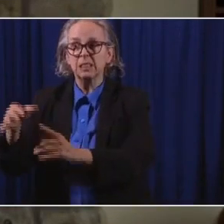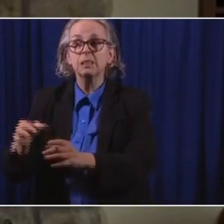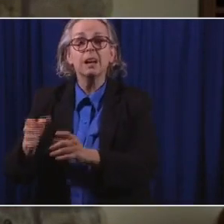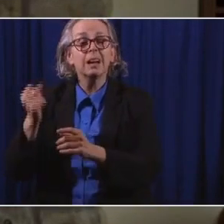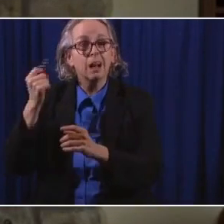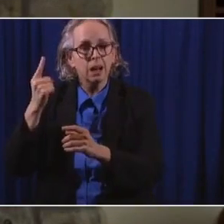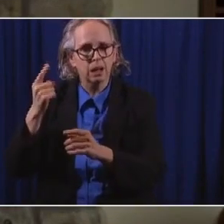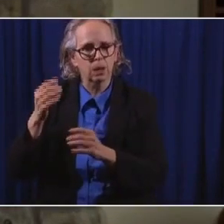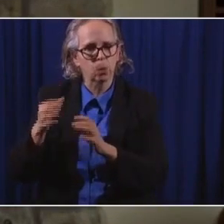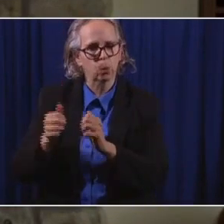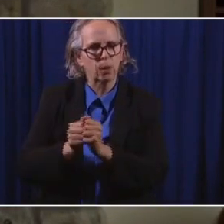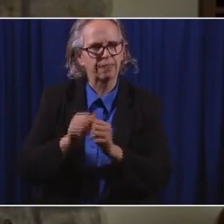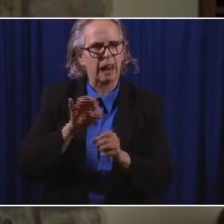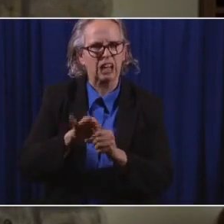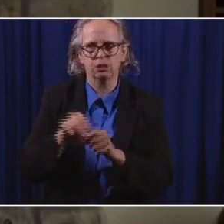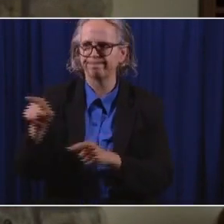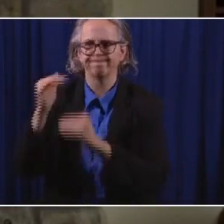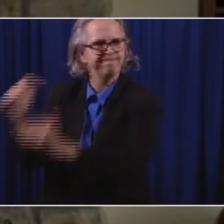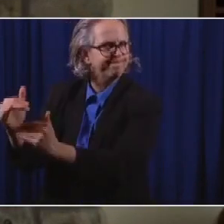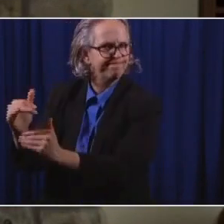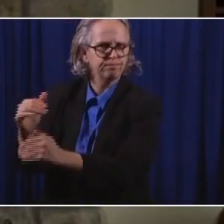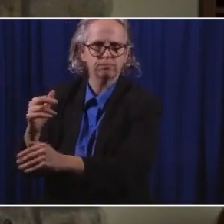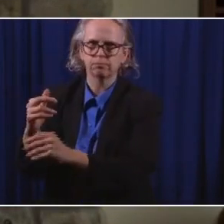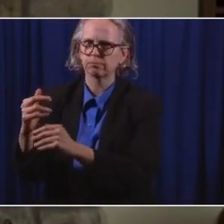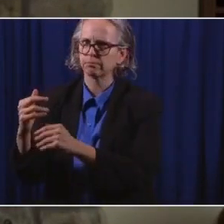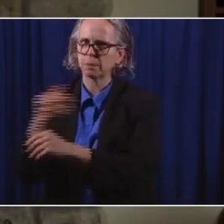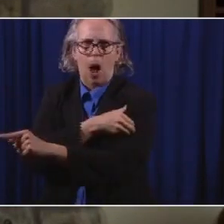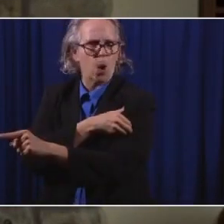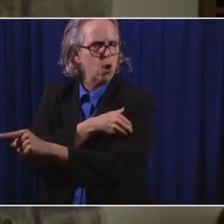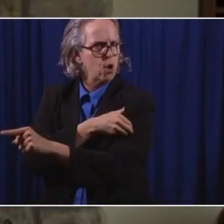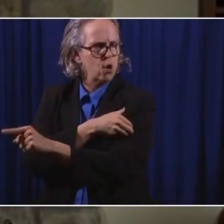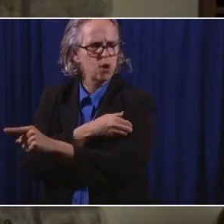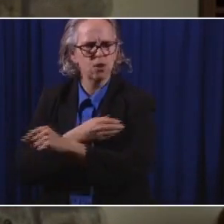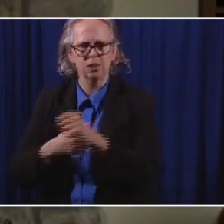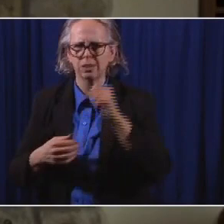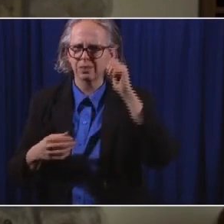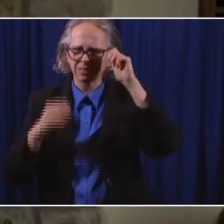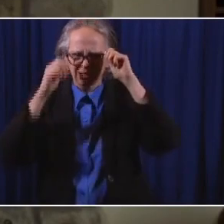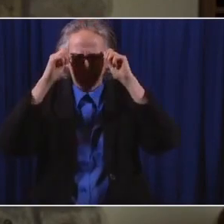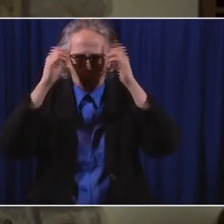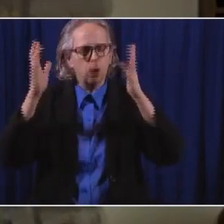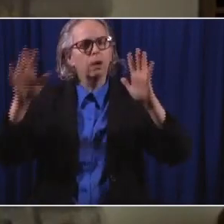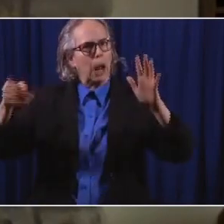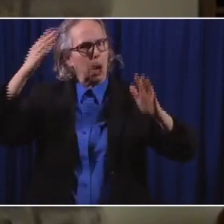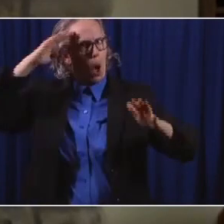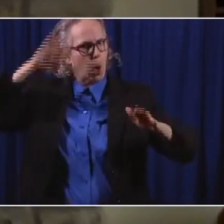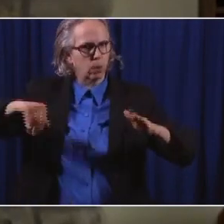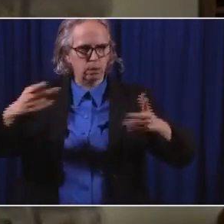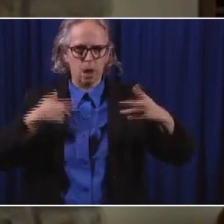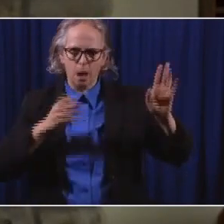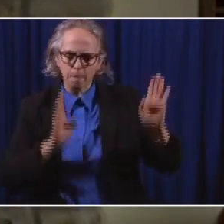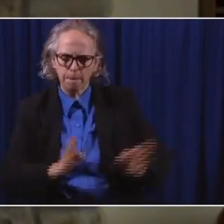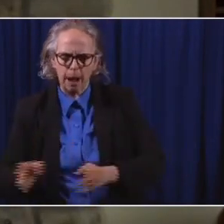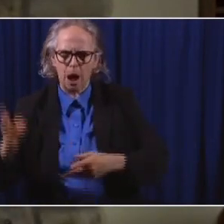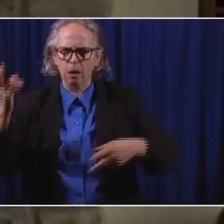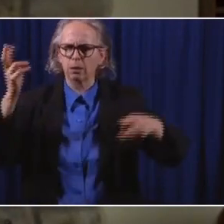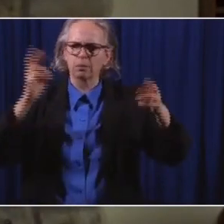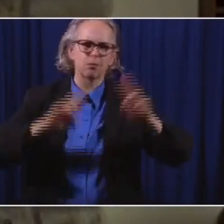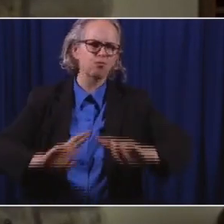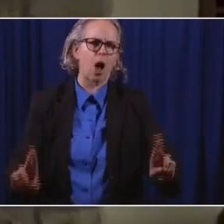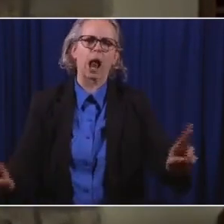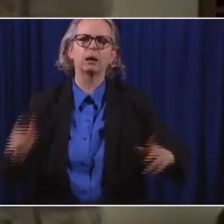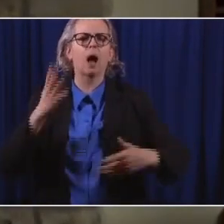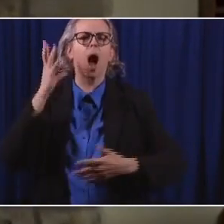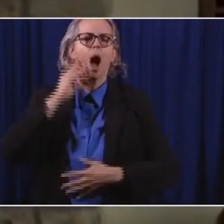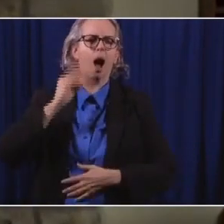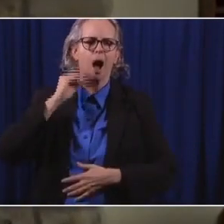we are ready, and we do not. We have a long history of running good elections in this country, in this